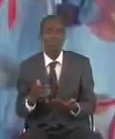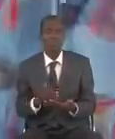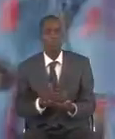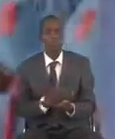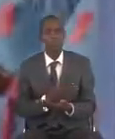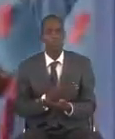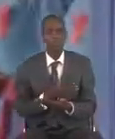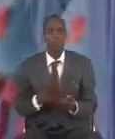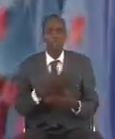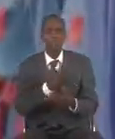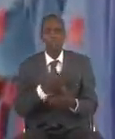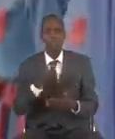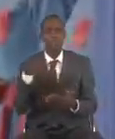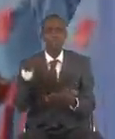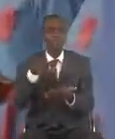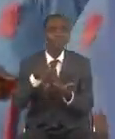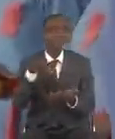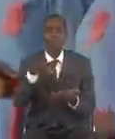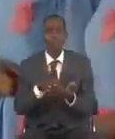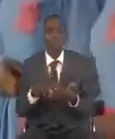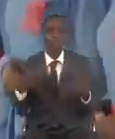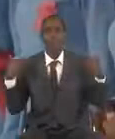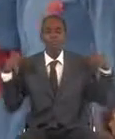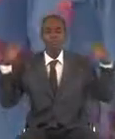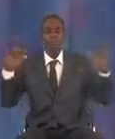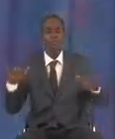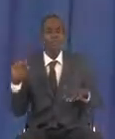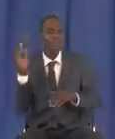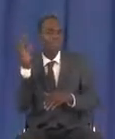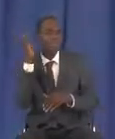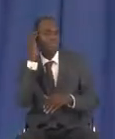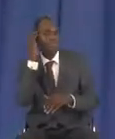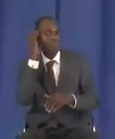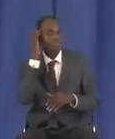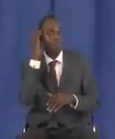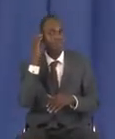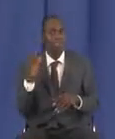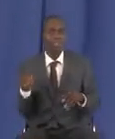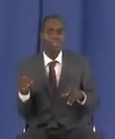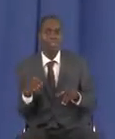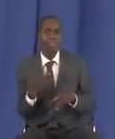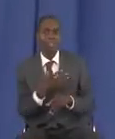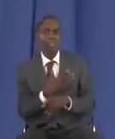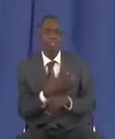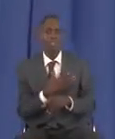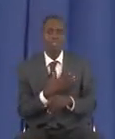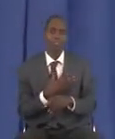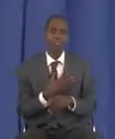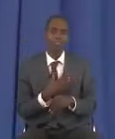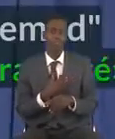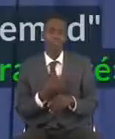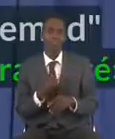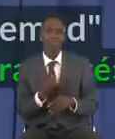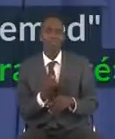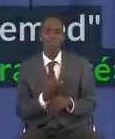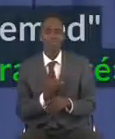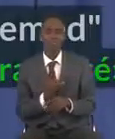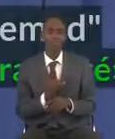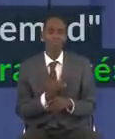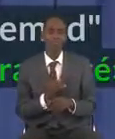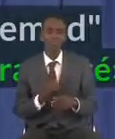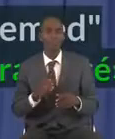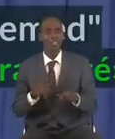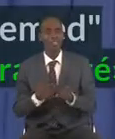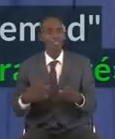And a million angels listen as a newborn soul sing, I have been